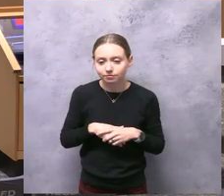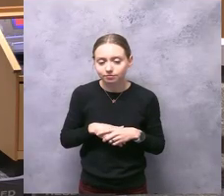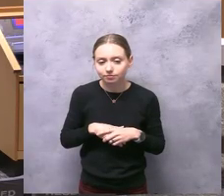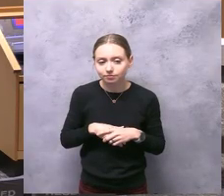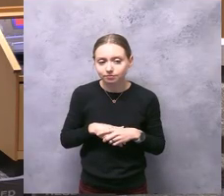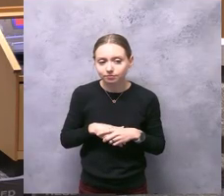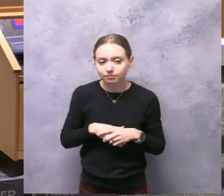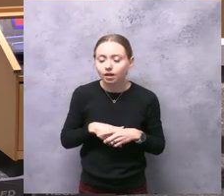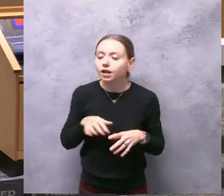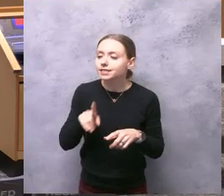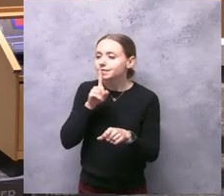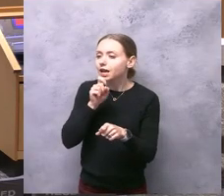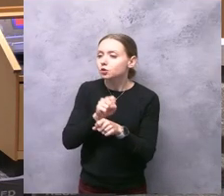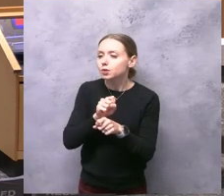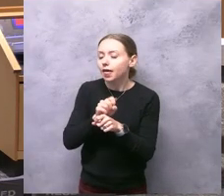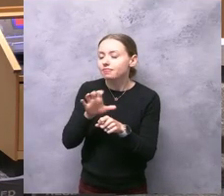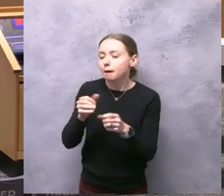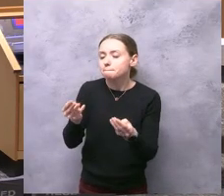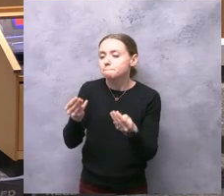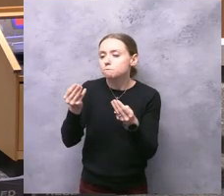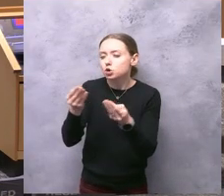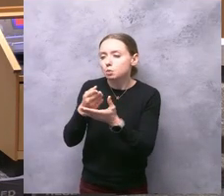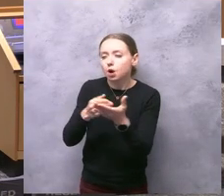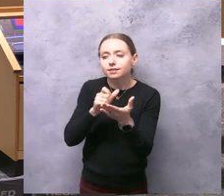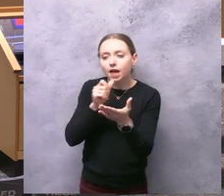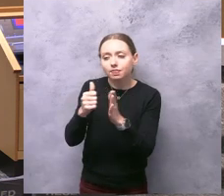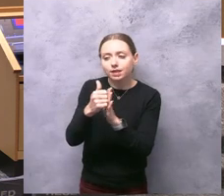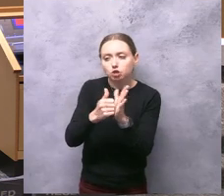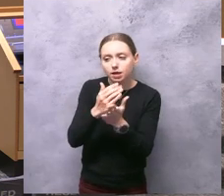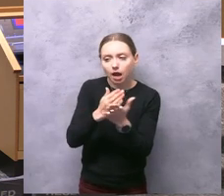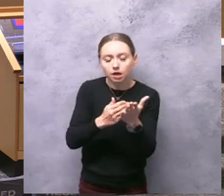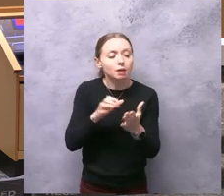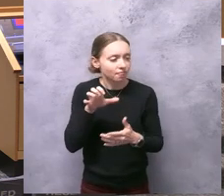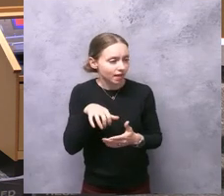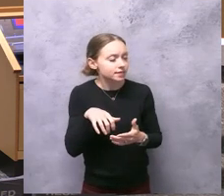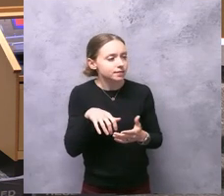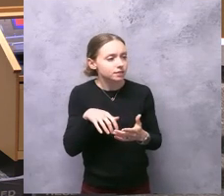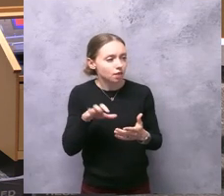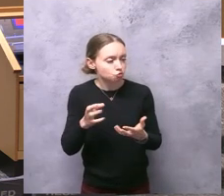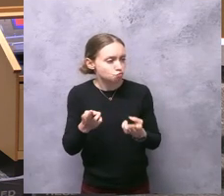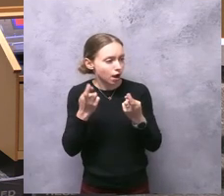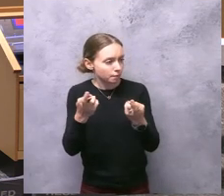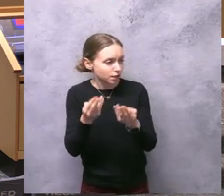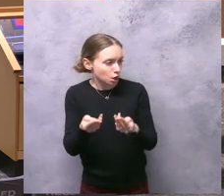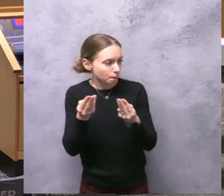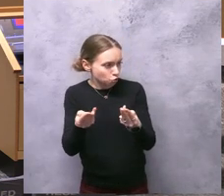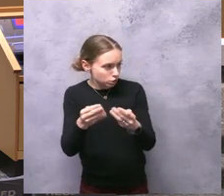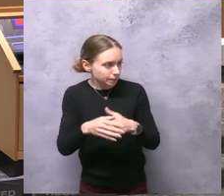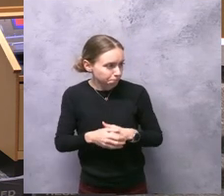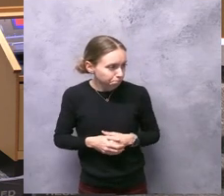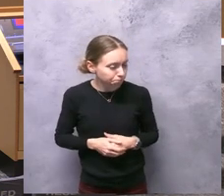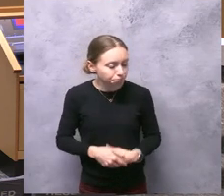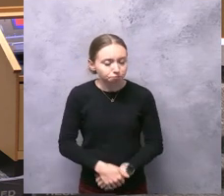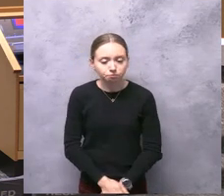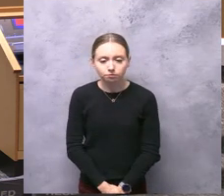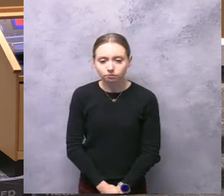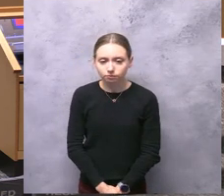It's actually the motion piece, not the agenda item. That is the recommended motion. Did you not update